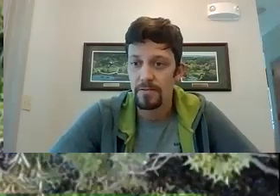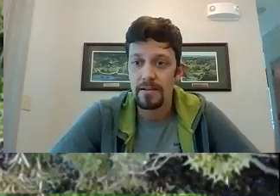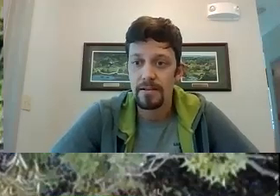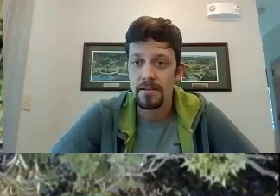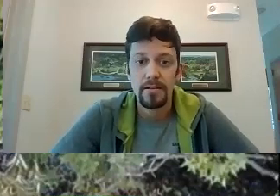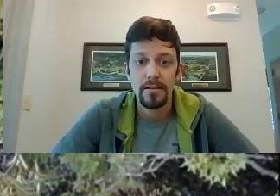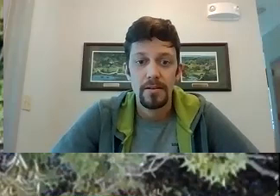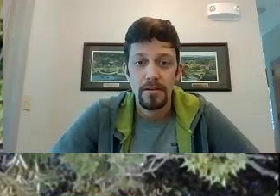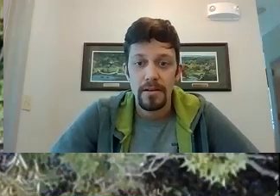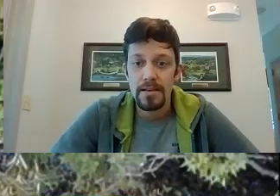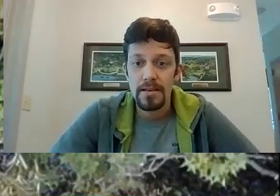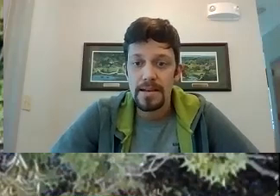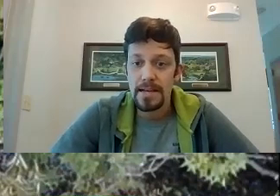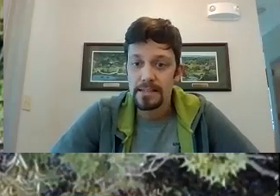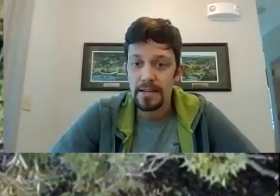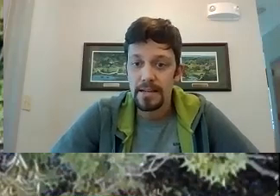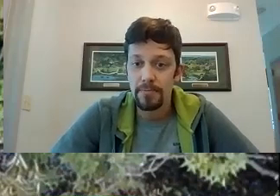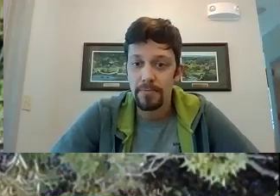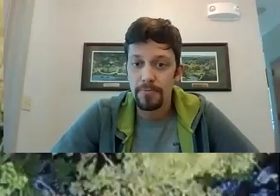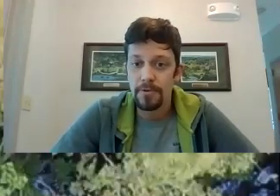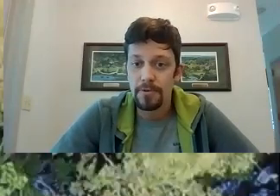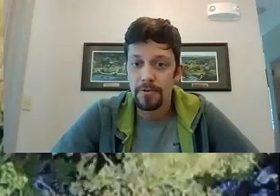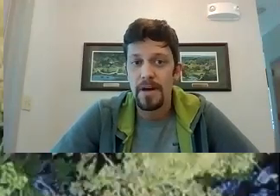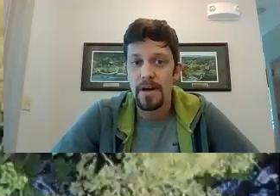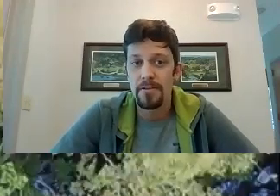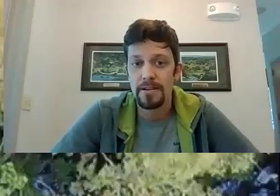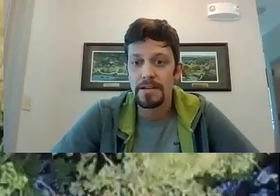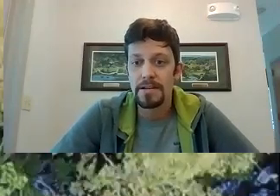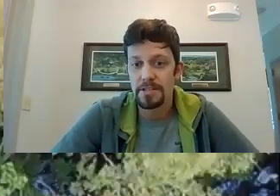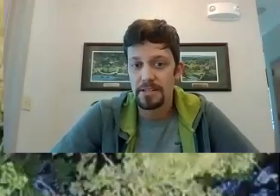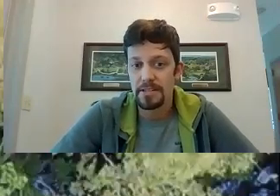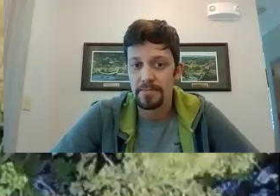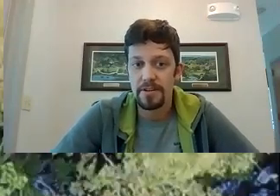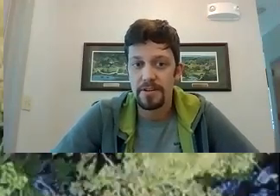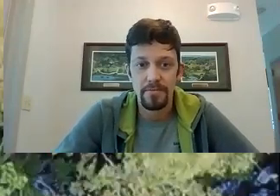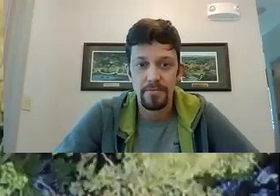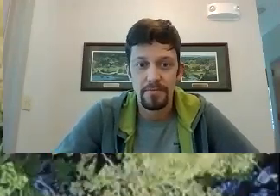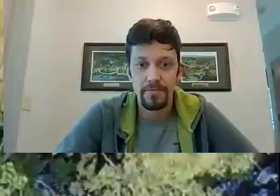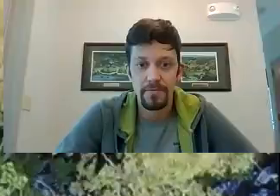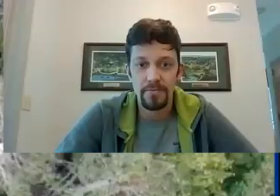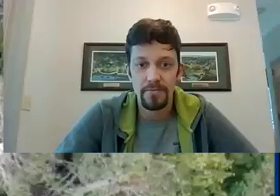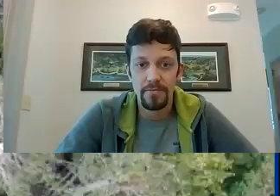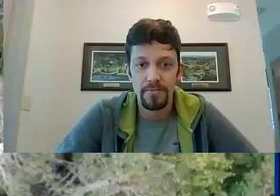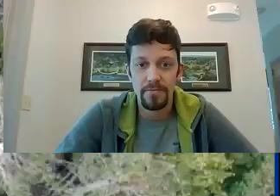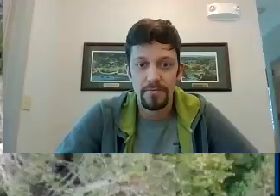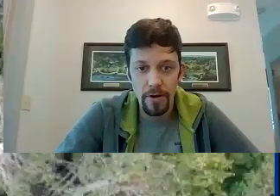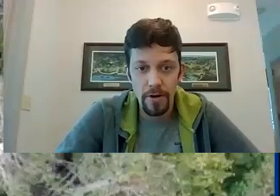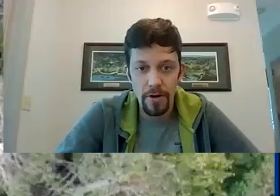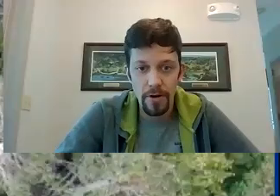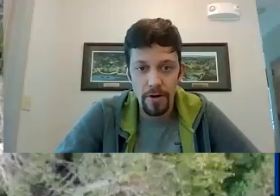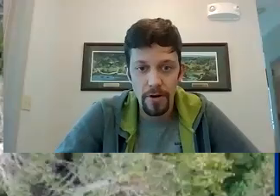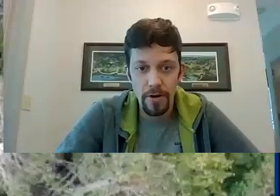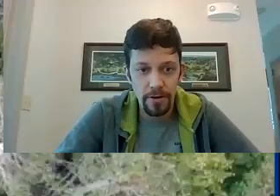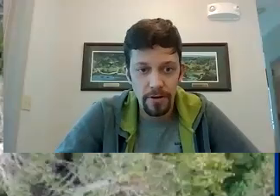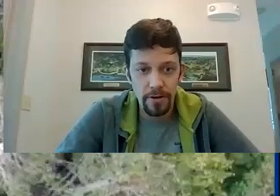Alrighty. And then next up, we're going to talk about an ecosystem. So earlier we were over here looking right up this creek.